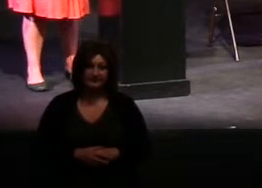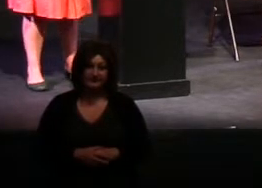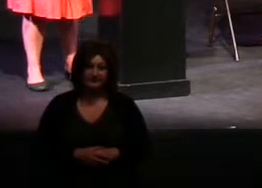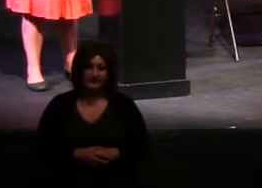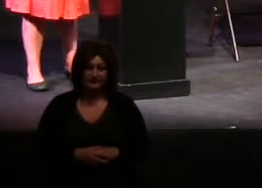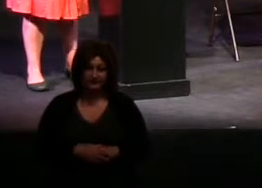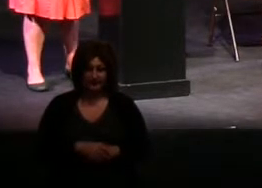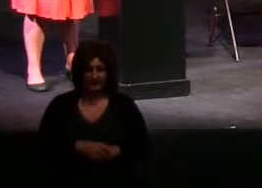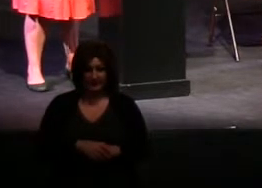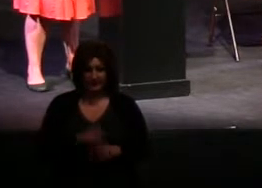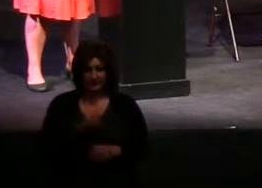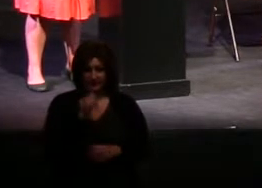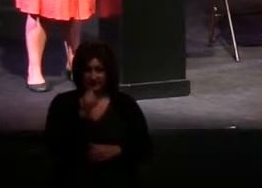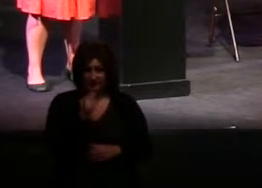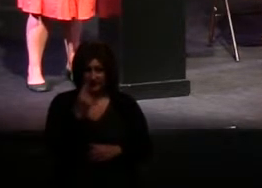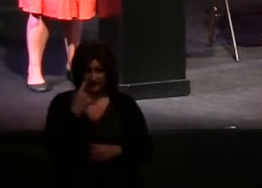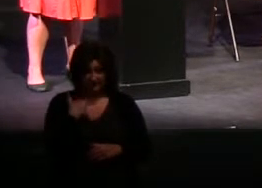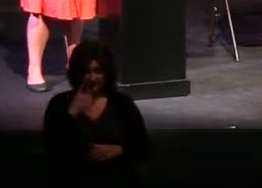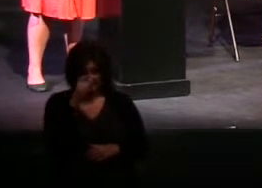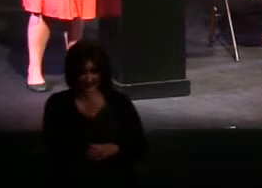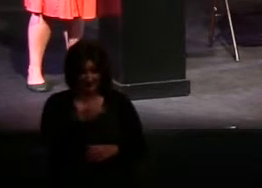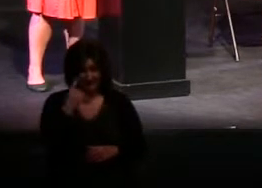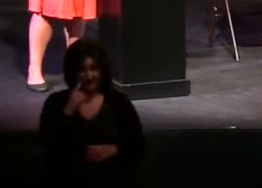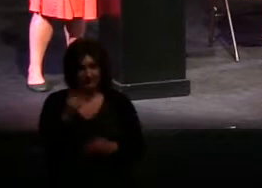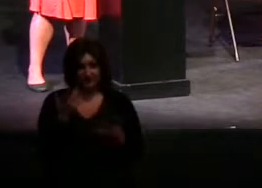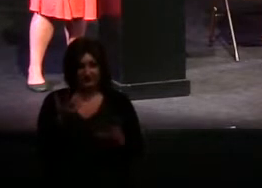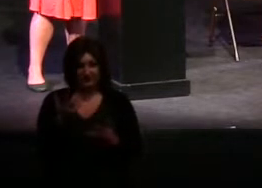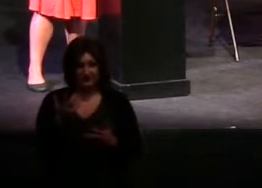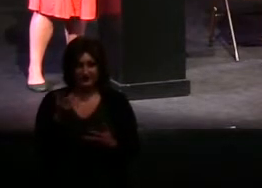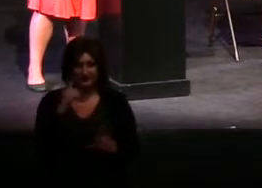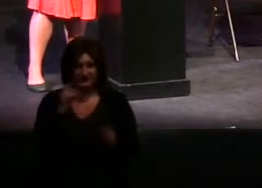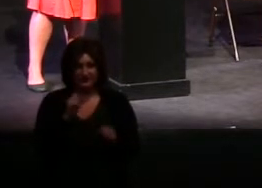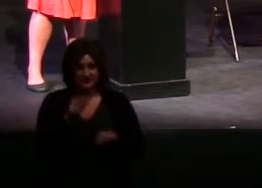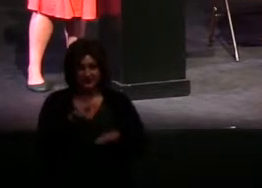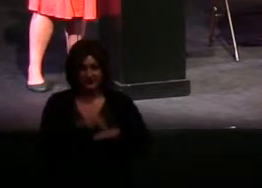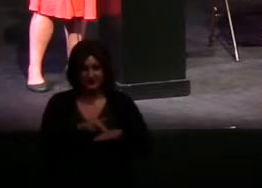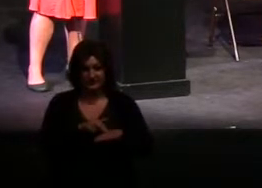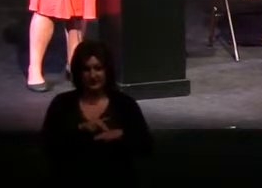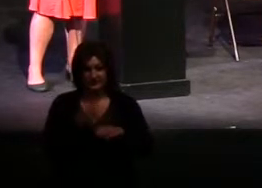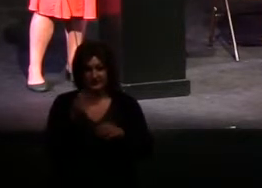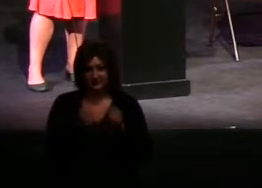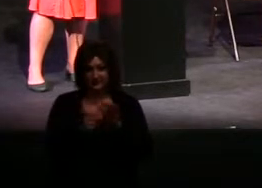Will you not think me silly for sounding the organic milk alarm?